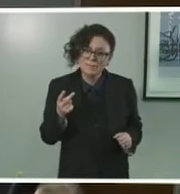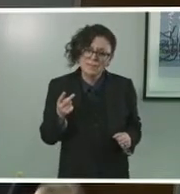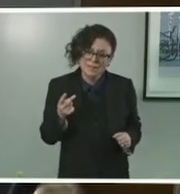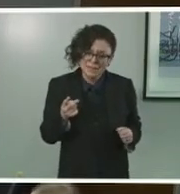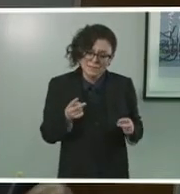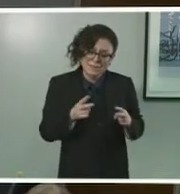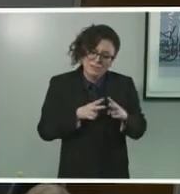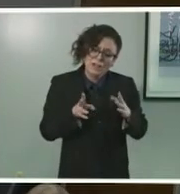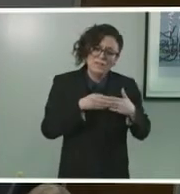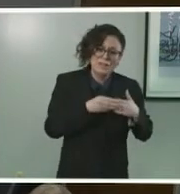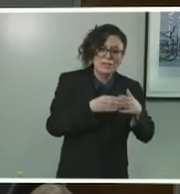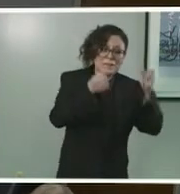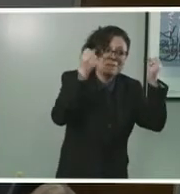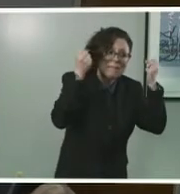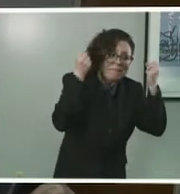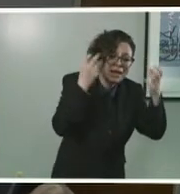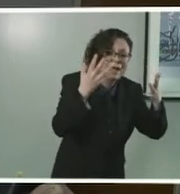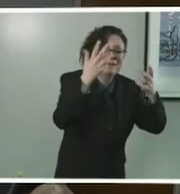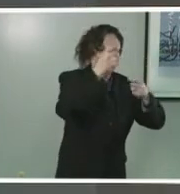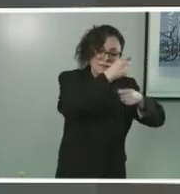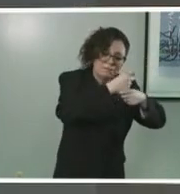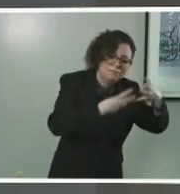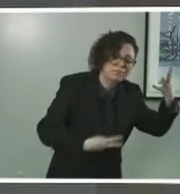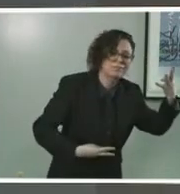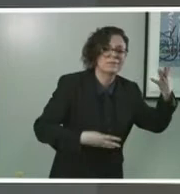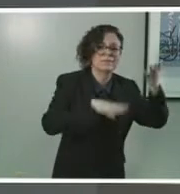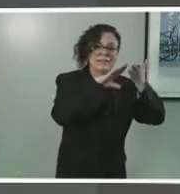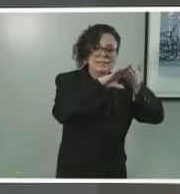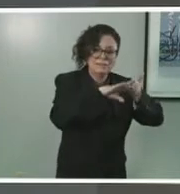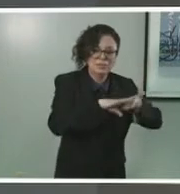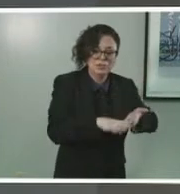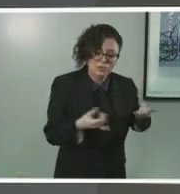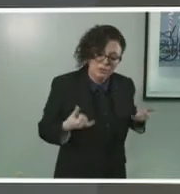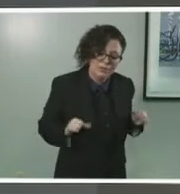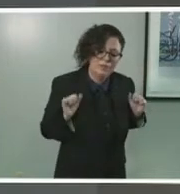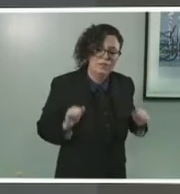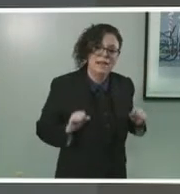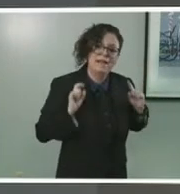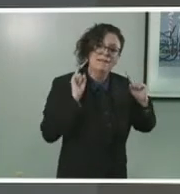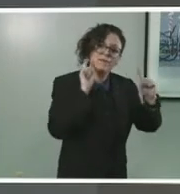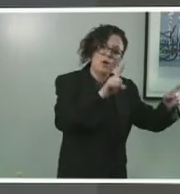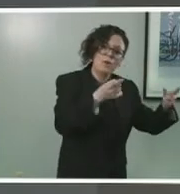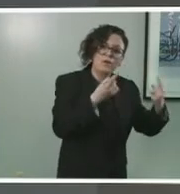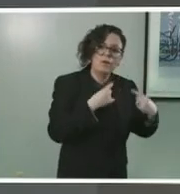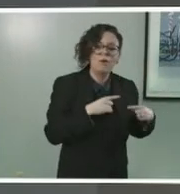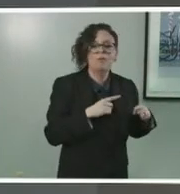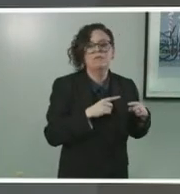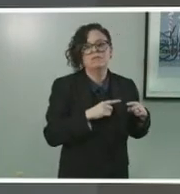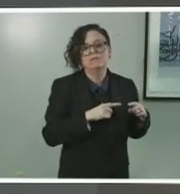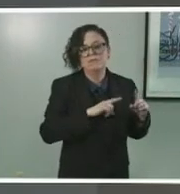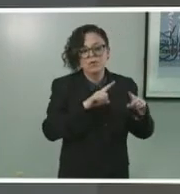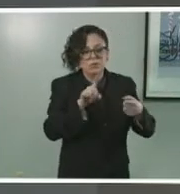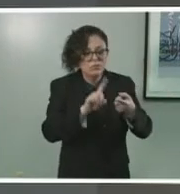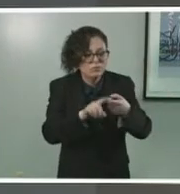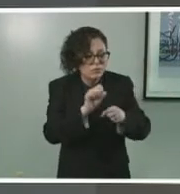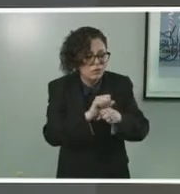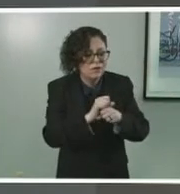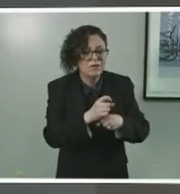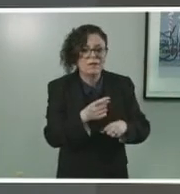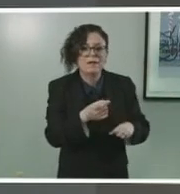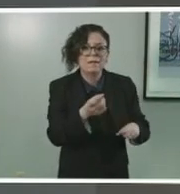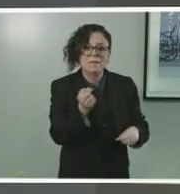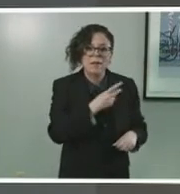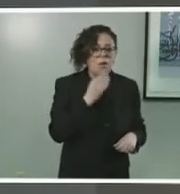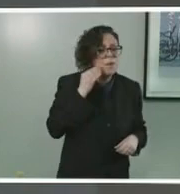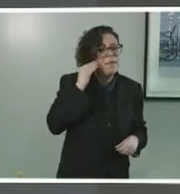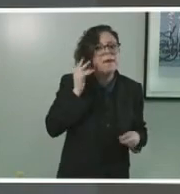liberal. There's a laundry list of places you can go to and from work. And so nobody should feel that they